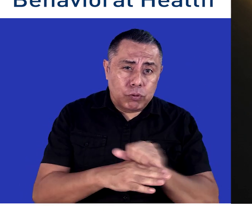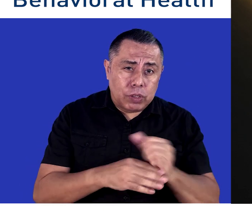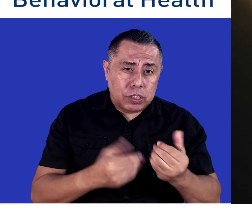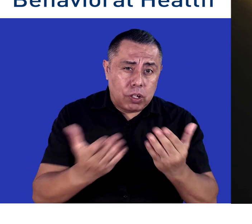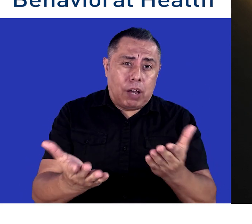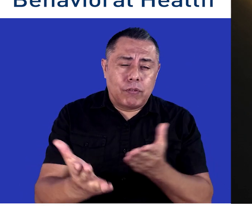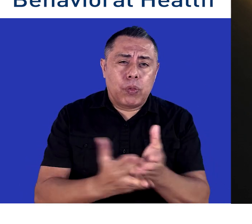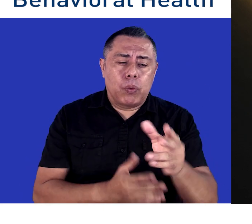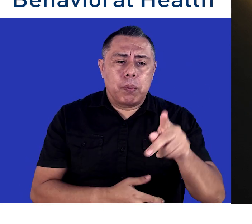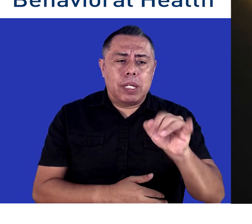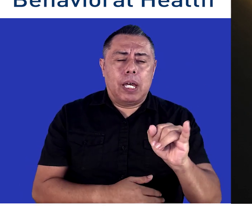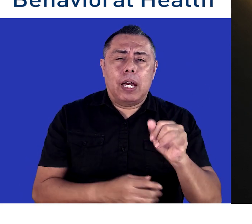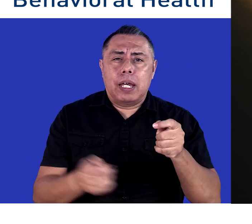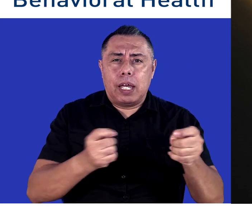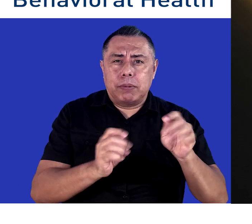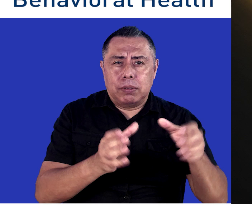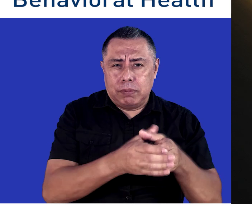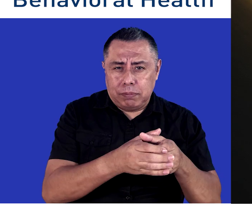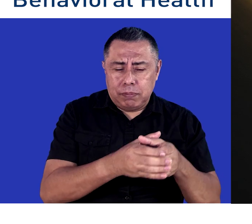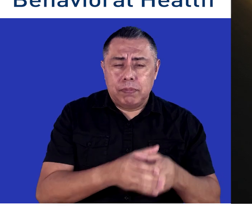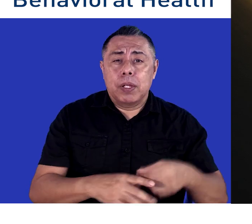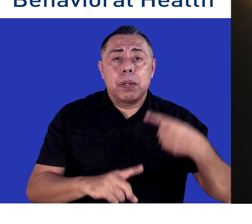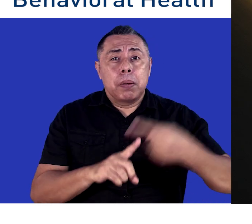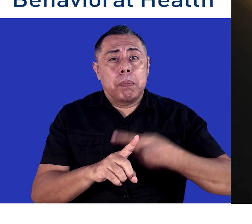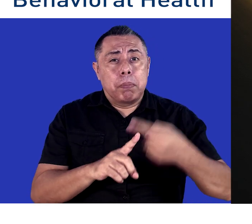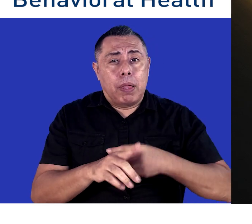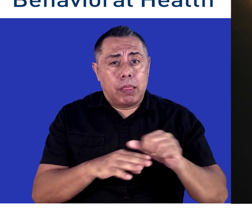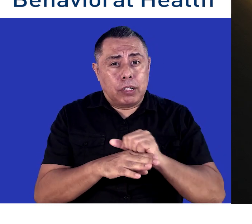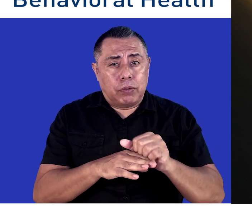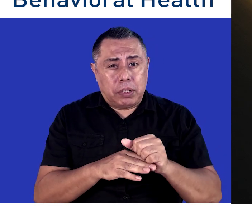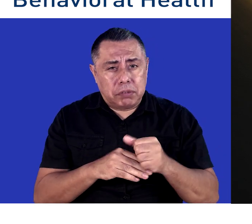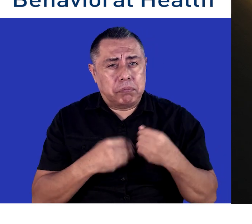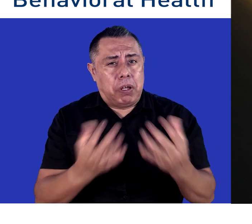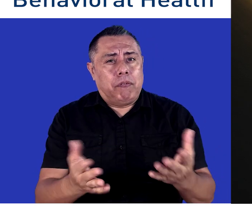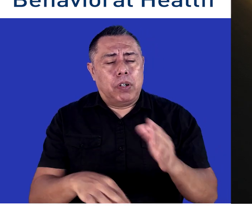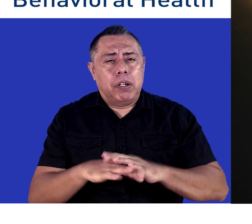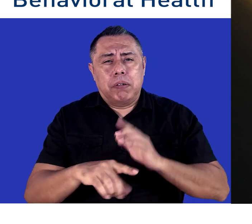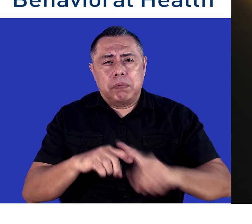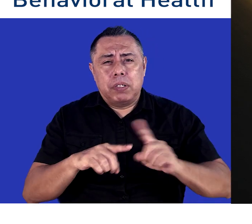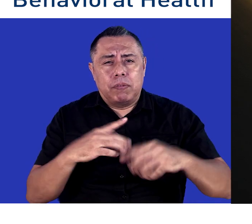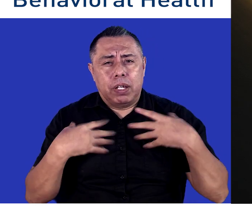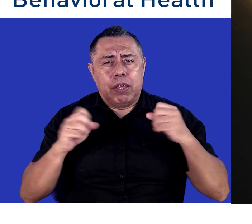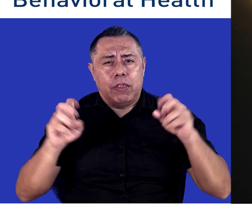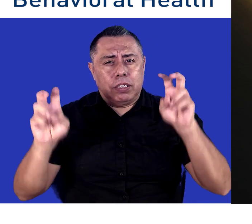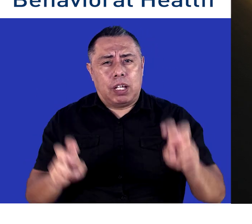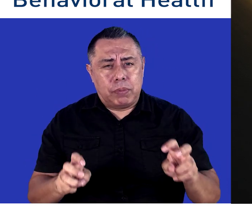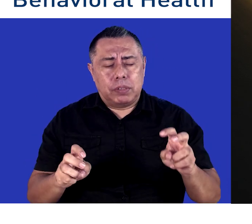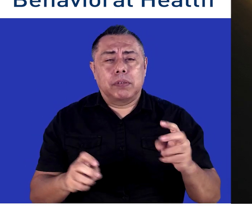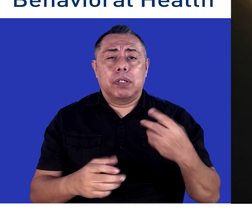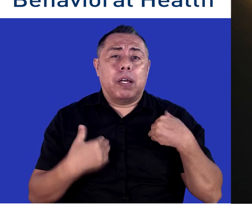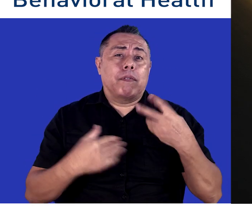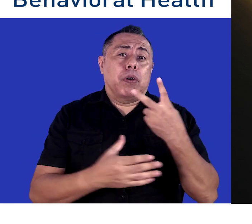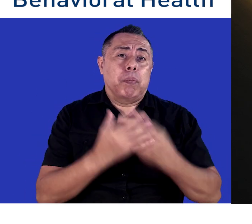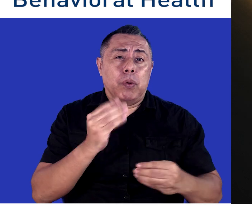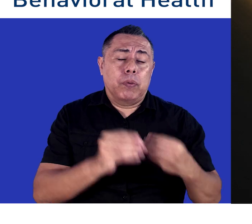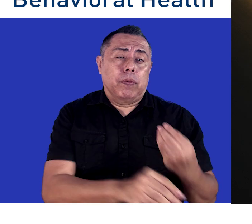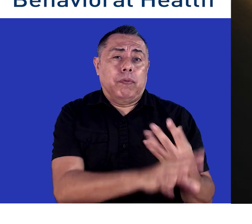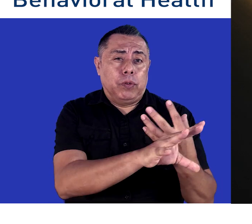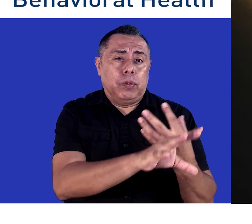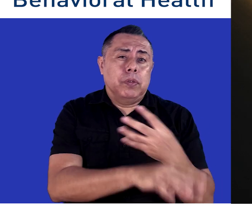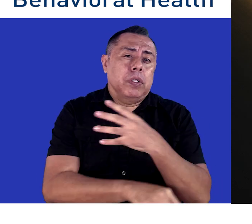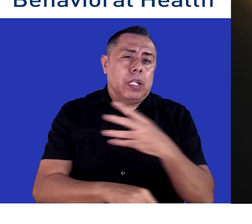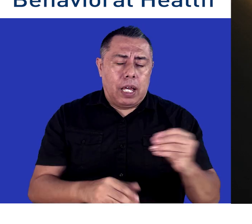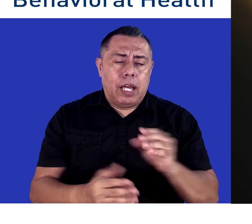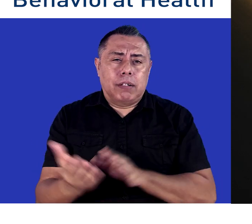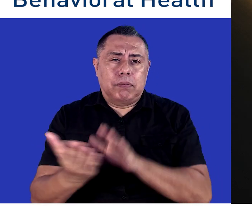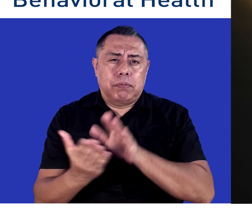presentations. Additionally, 91 trainings were offered through the PEI Administration Unit. Monthly trainings on a variety of behavioral health